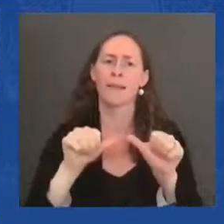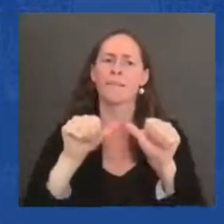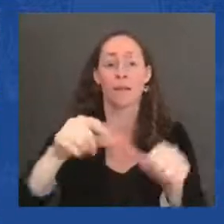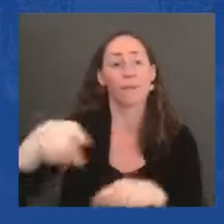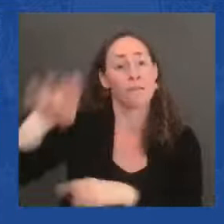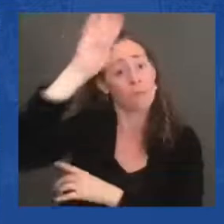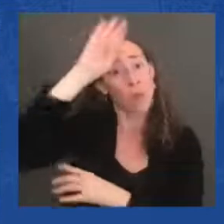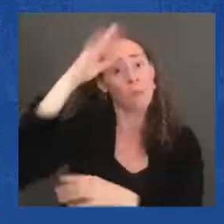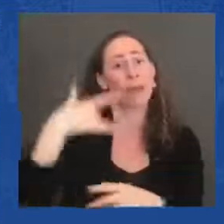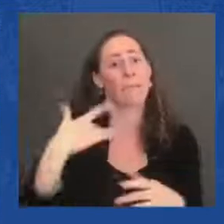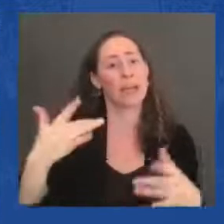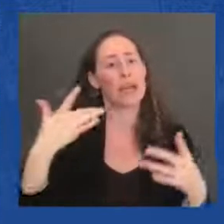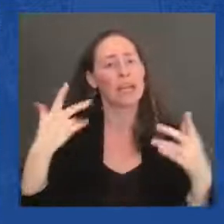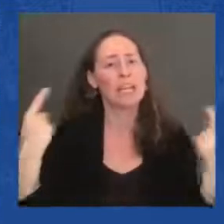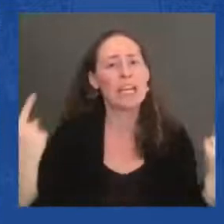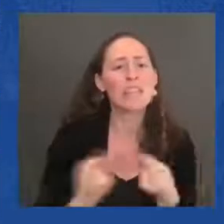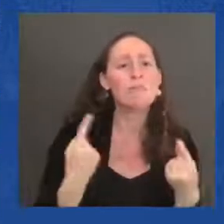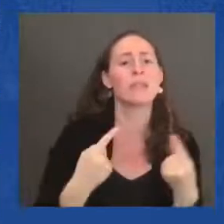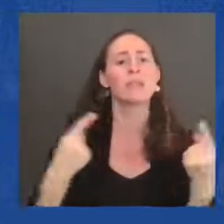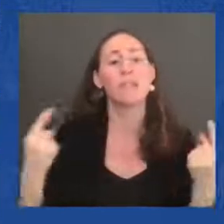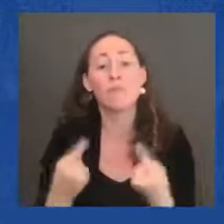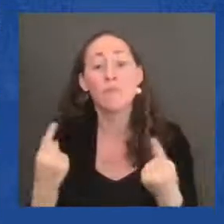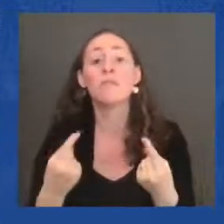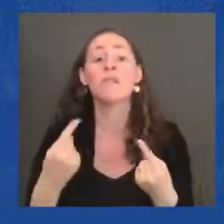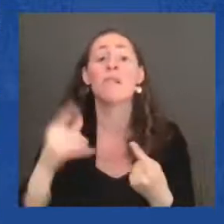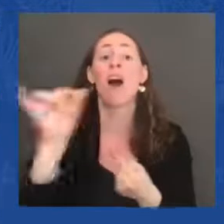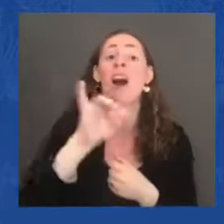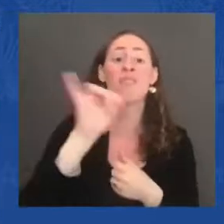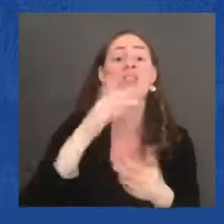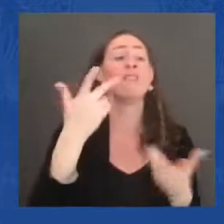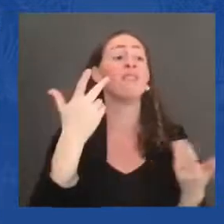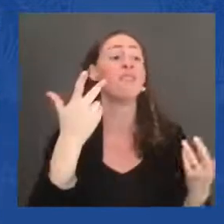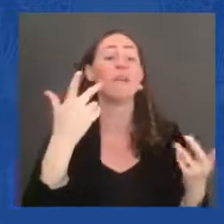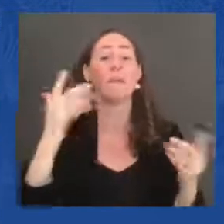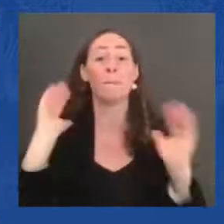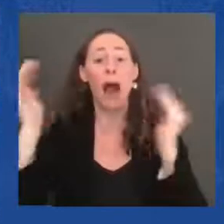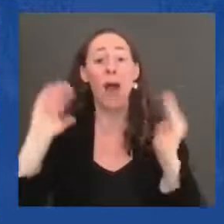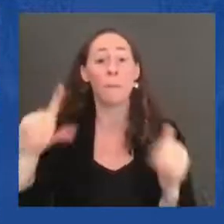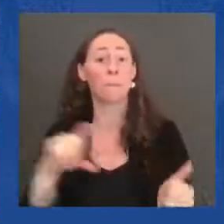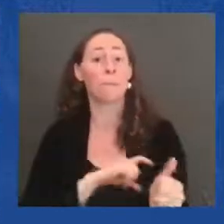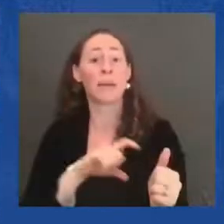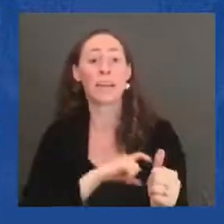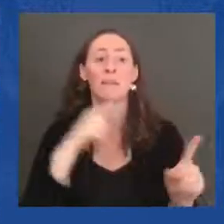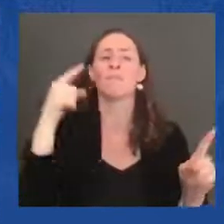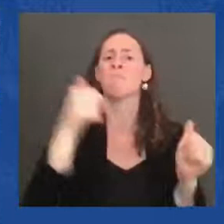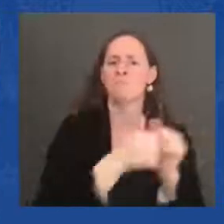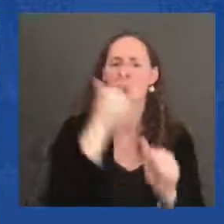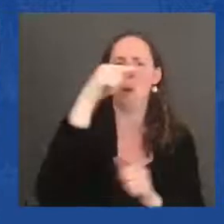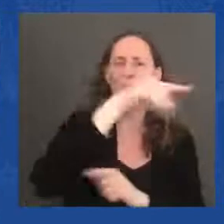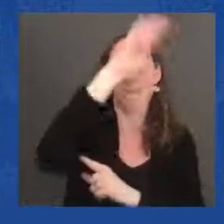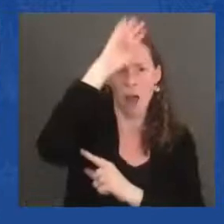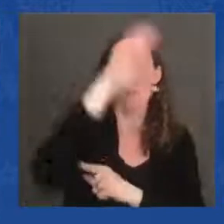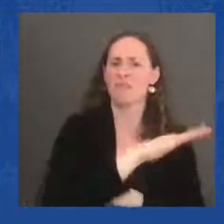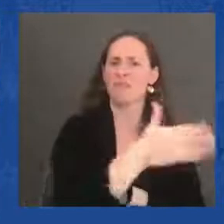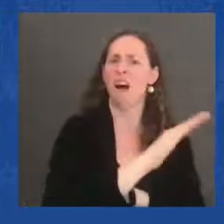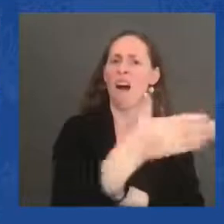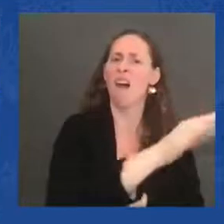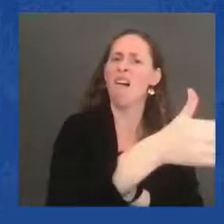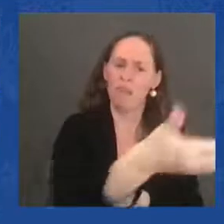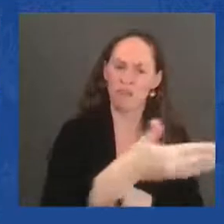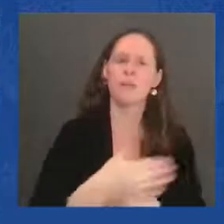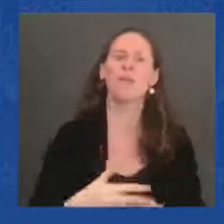there's enough firefighters. Firefighters protecting firefighters. That's the big deal. That's what it all comes